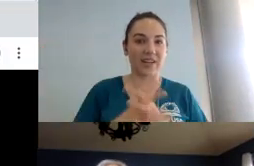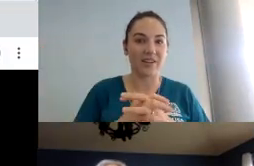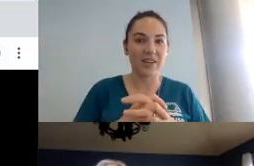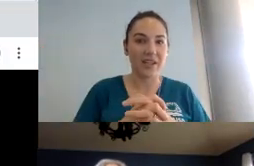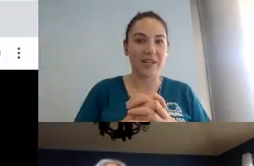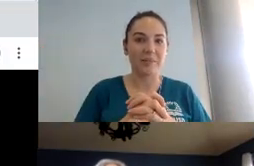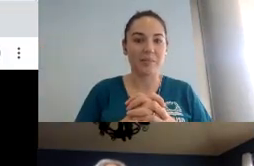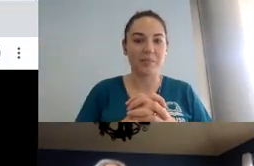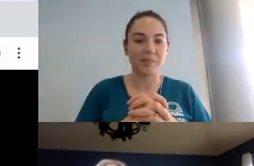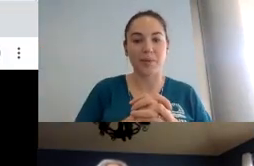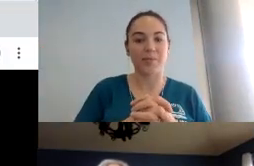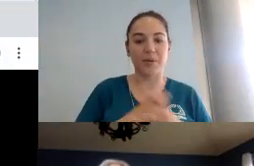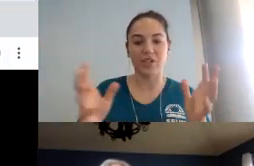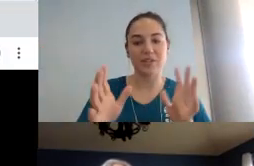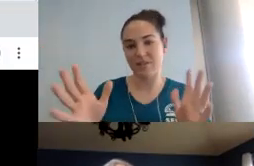their editing